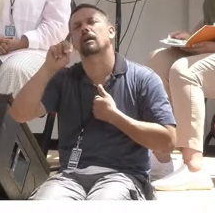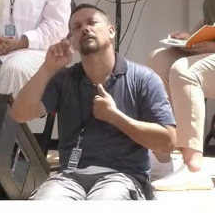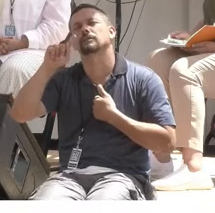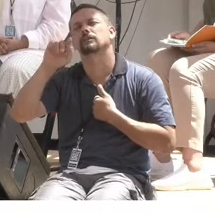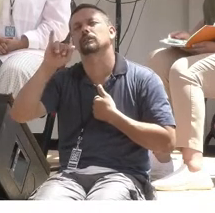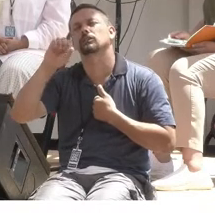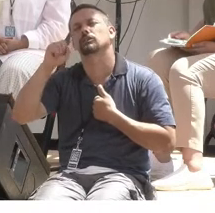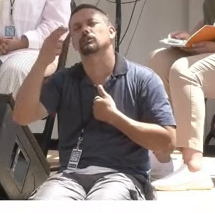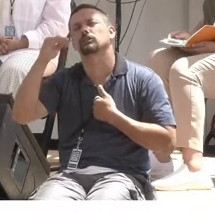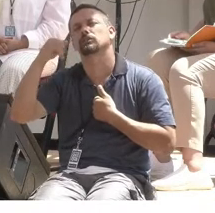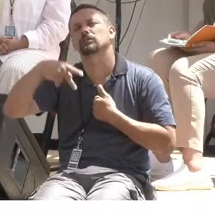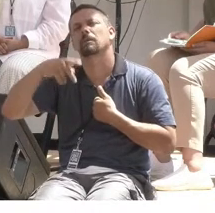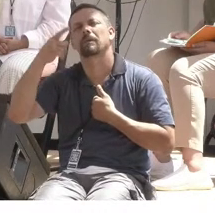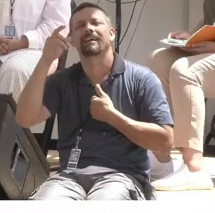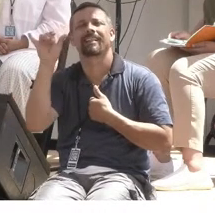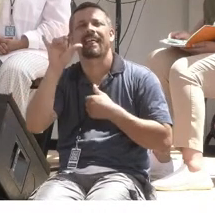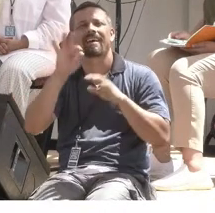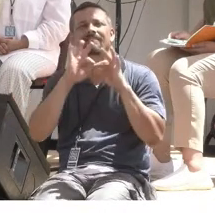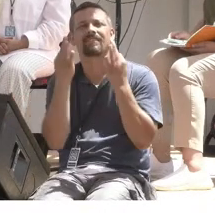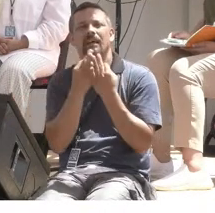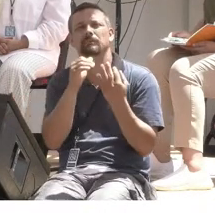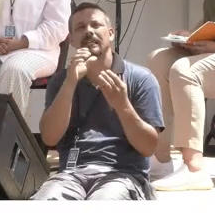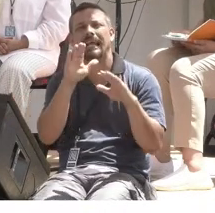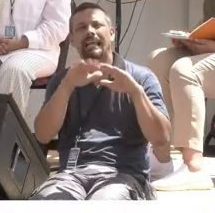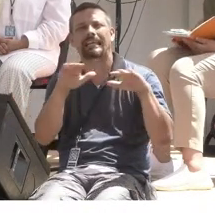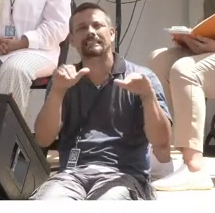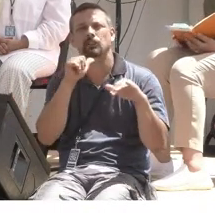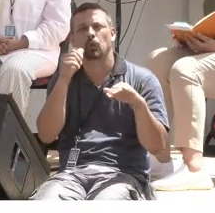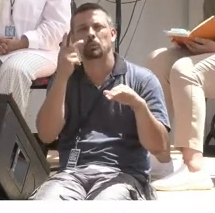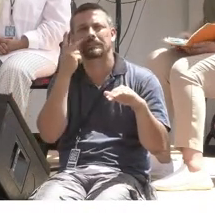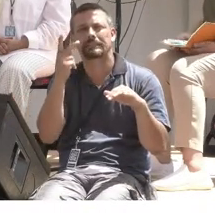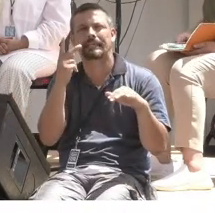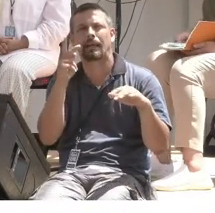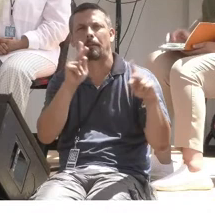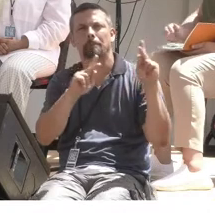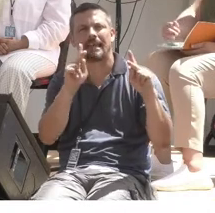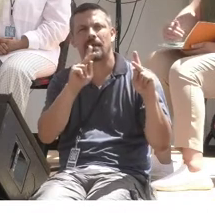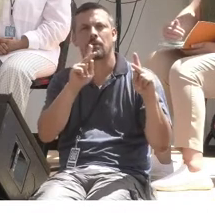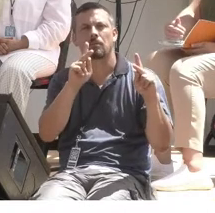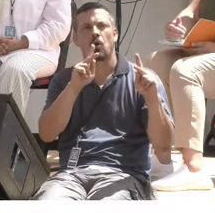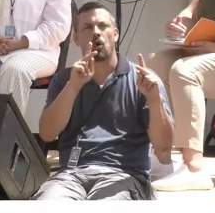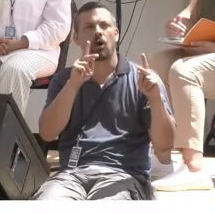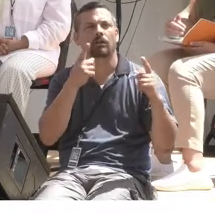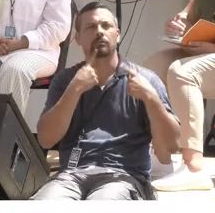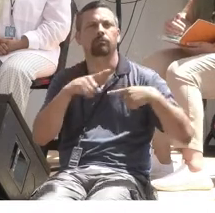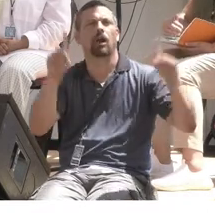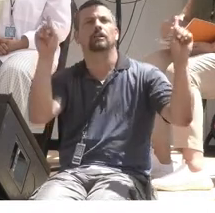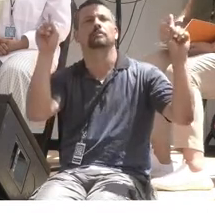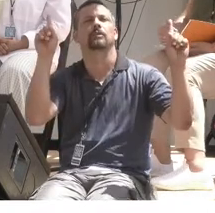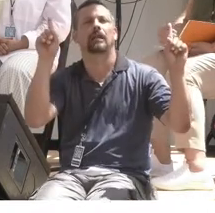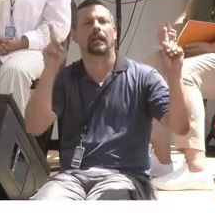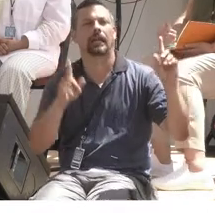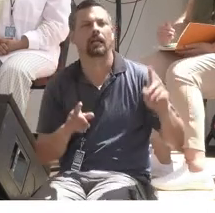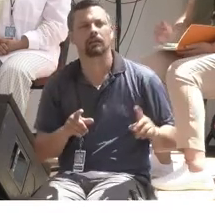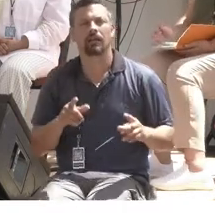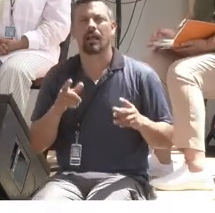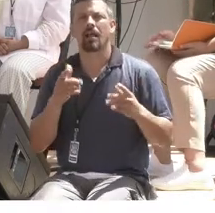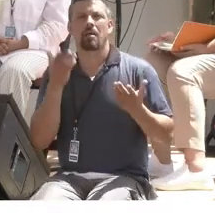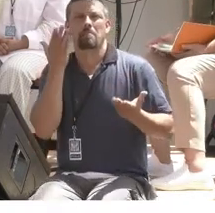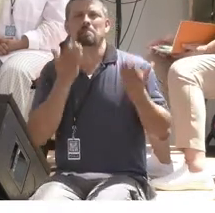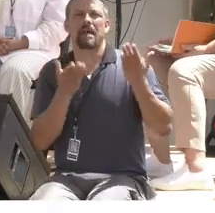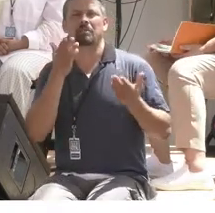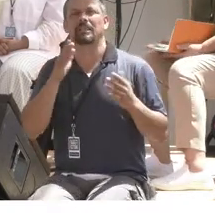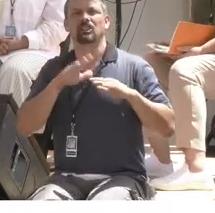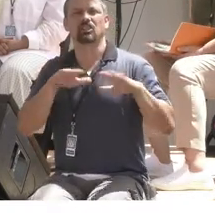families where if the kids don't see people prospering, they may not want to continue.